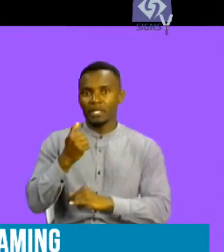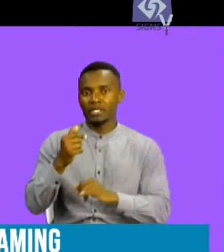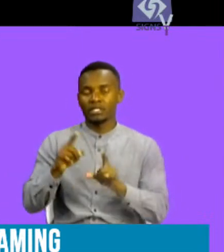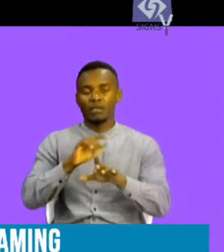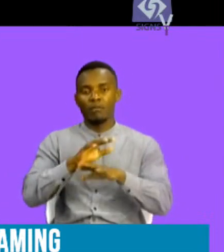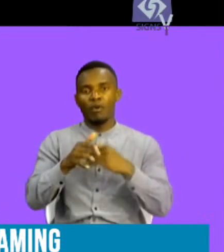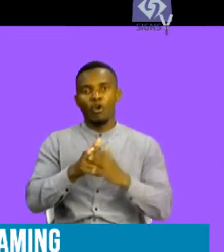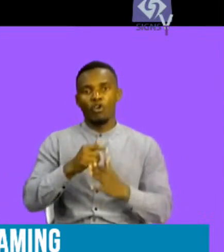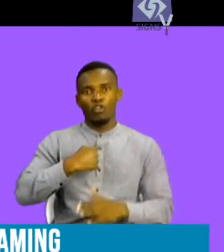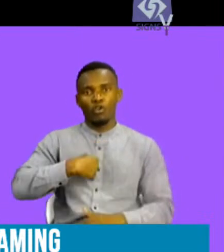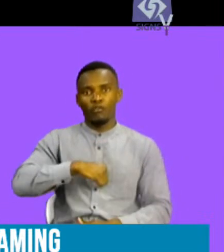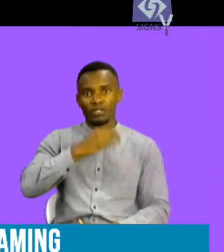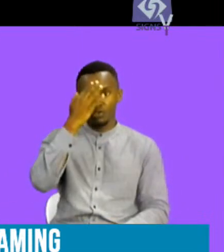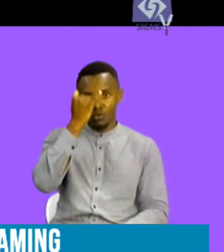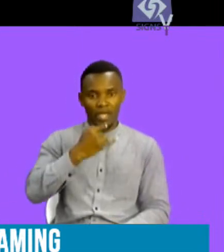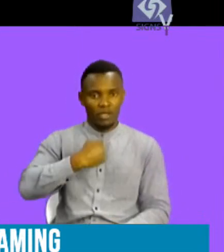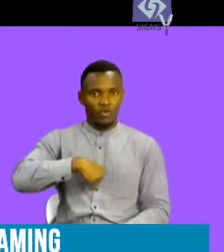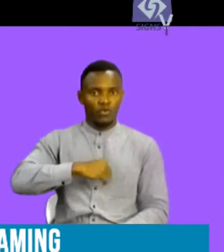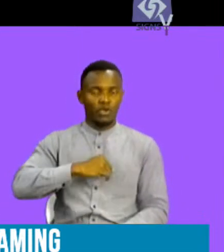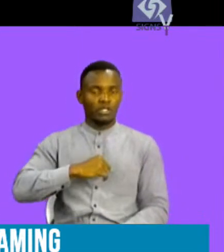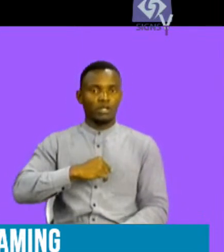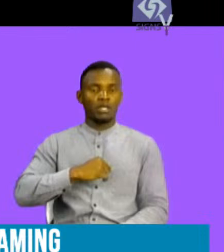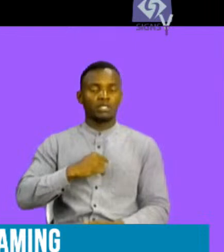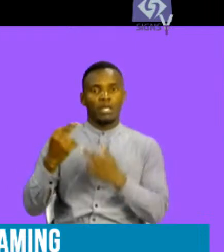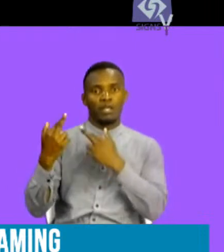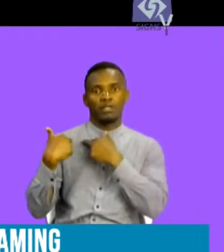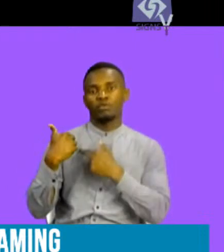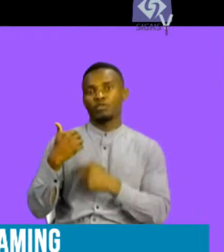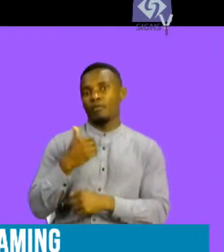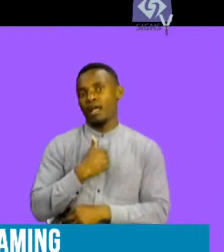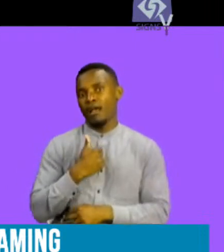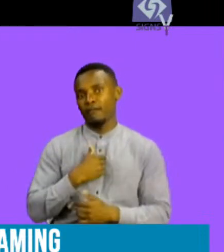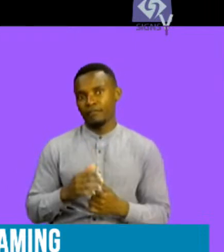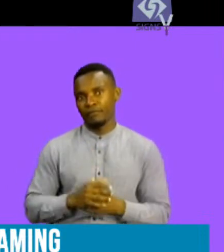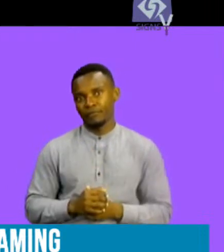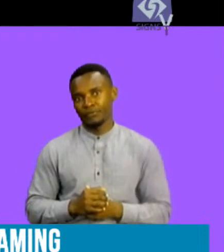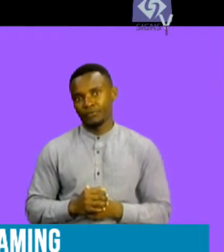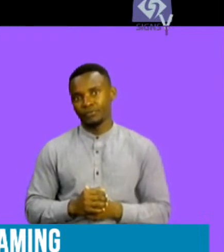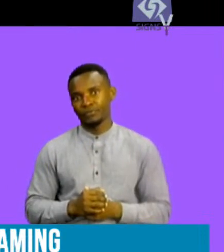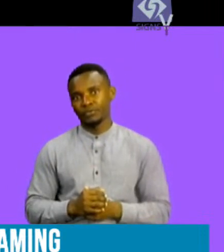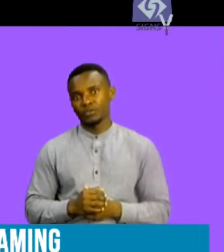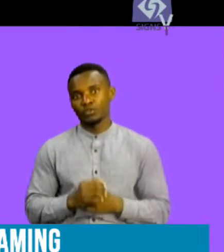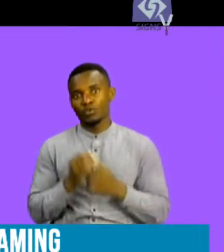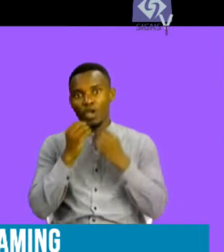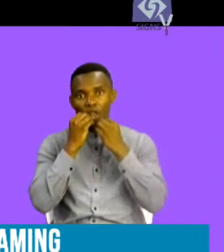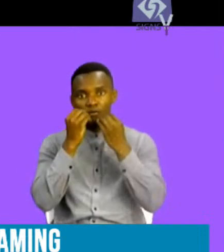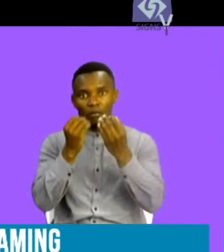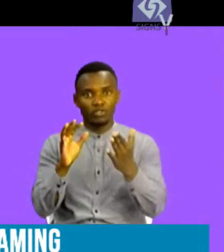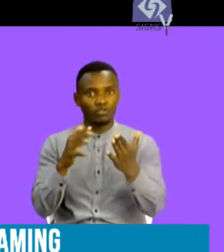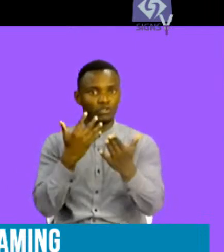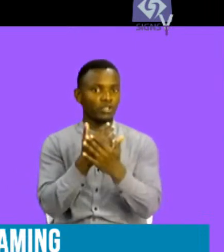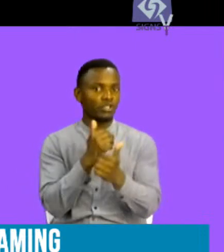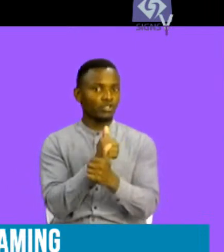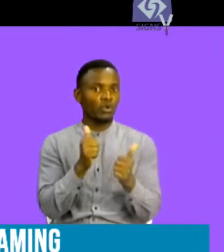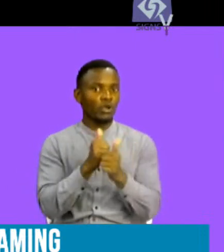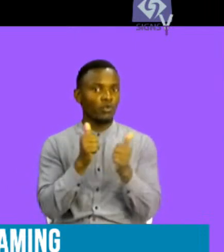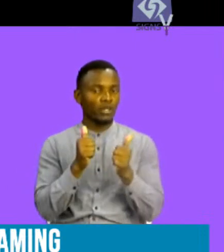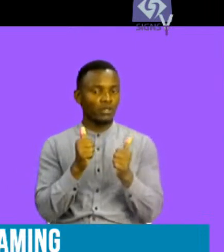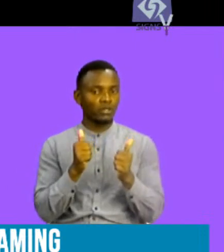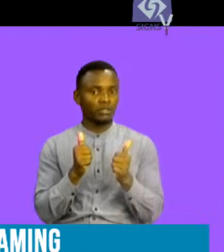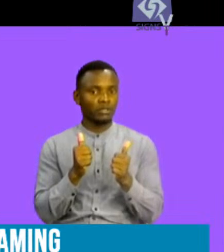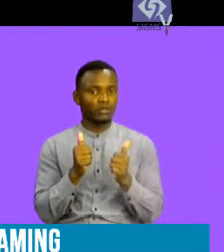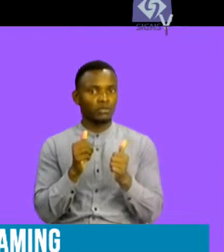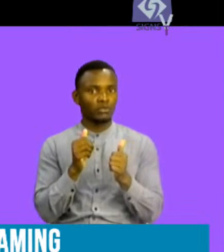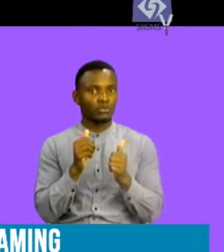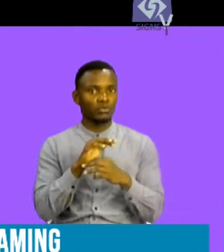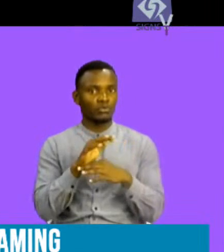we are given that mantle. So there is that information not reaching well to that person down there. There is